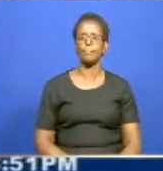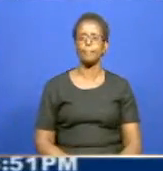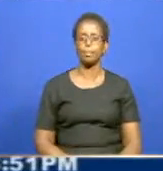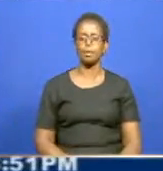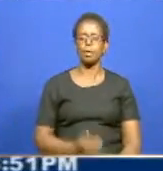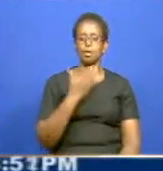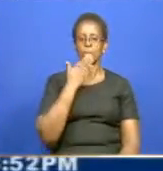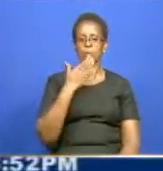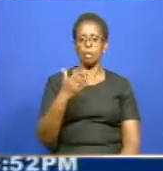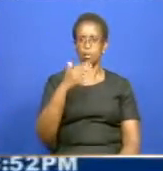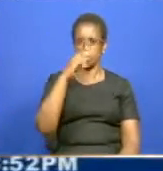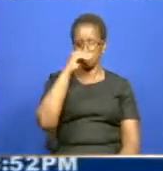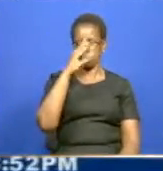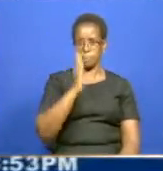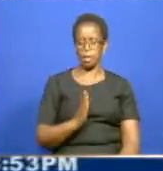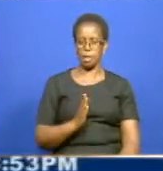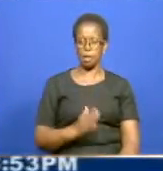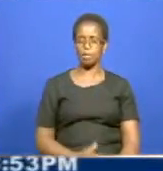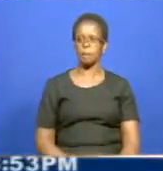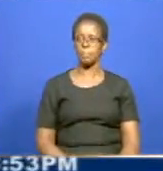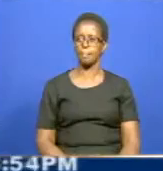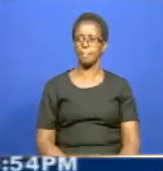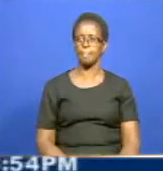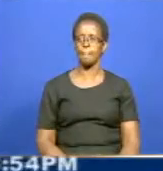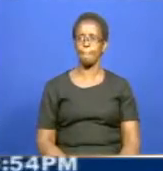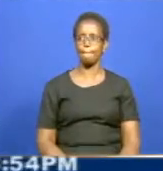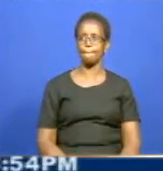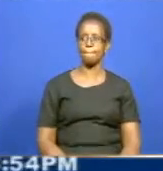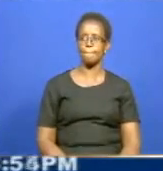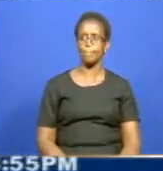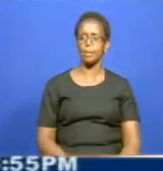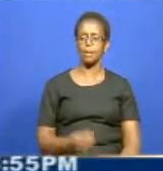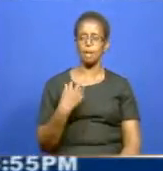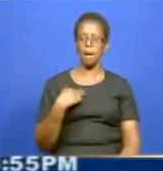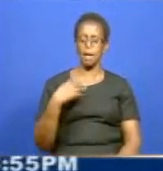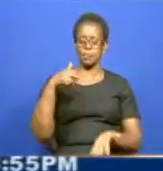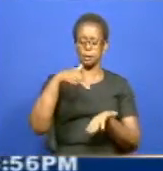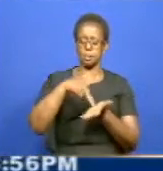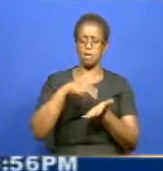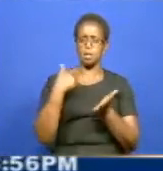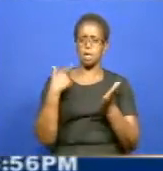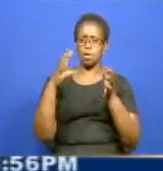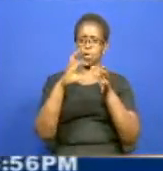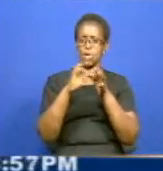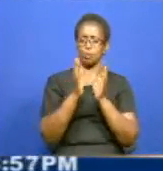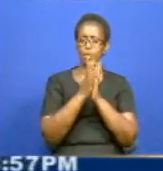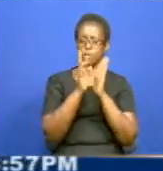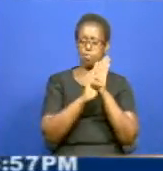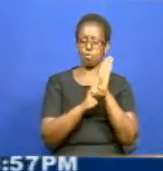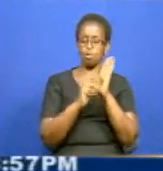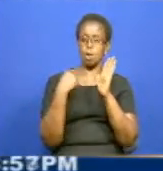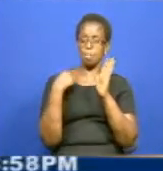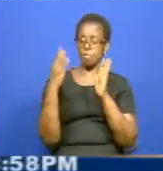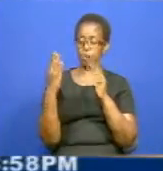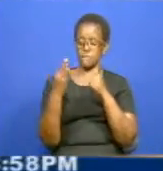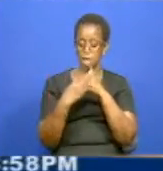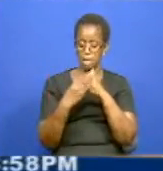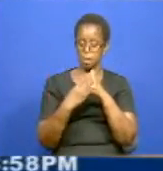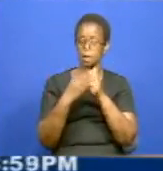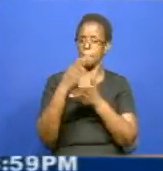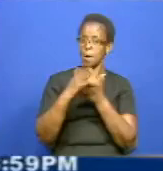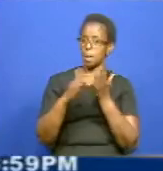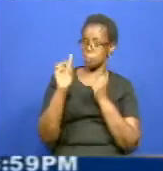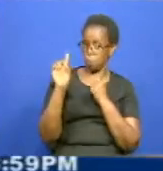Speaker. Mr. Speaker, sir, I rise pursuant to Standing Order 48-1 to seek a statement from the